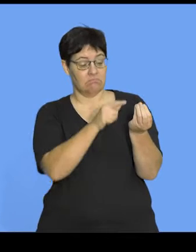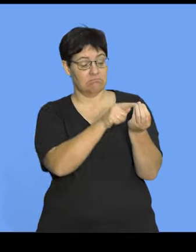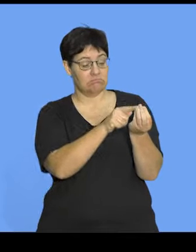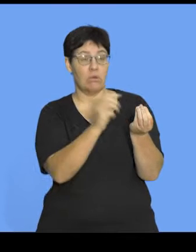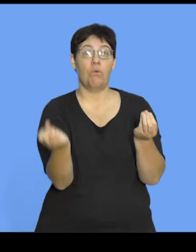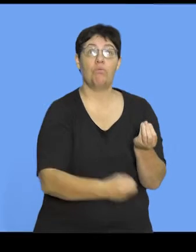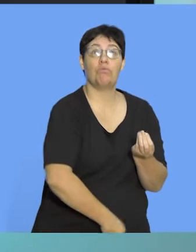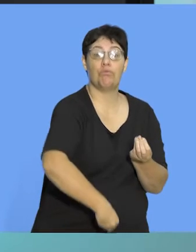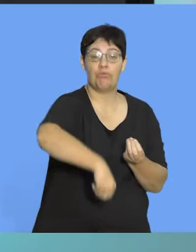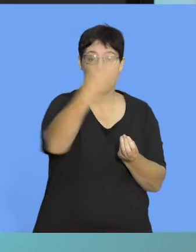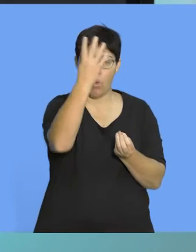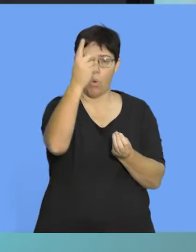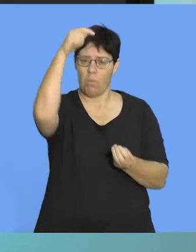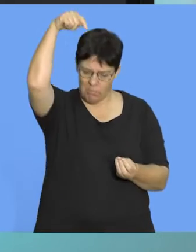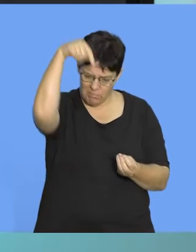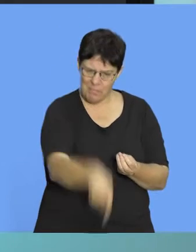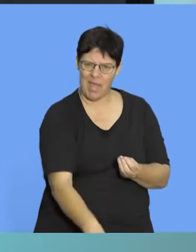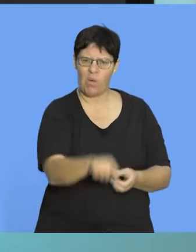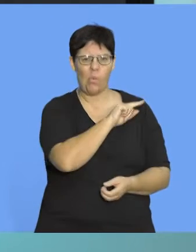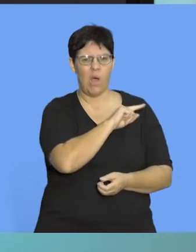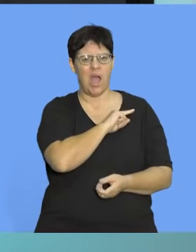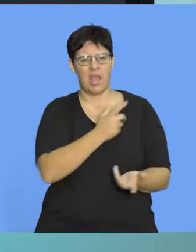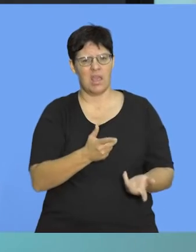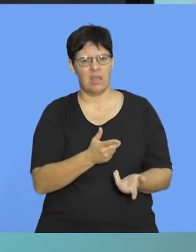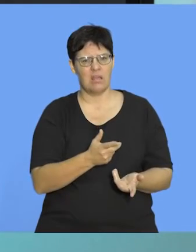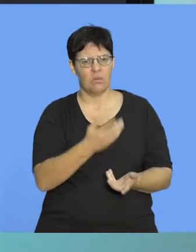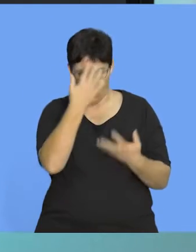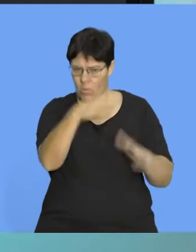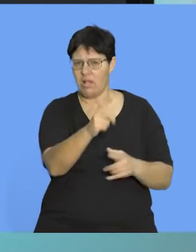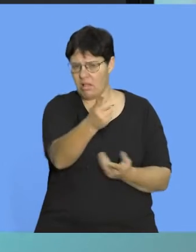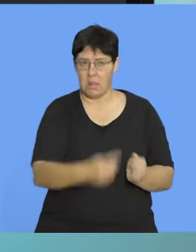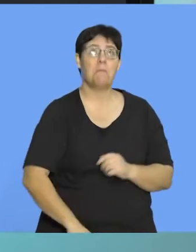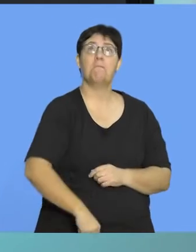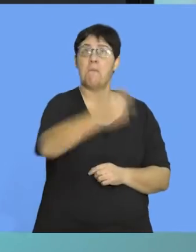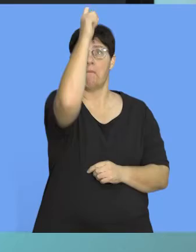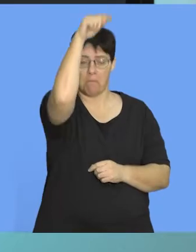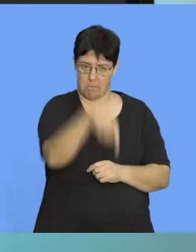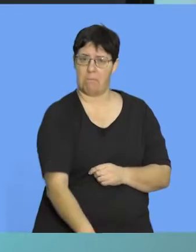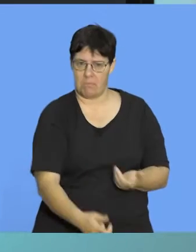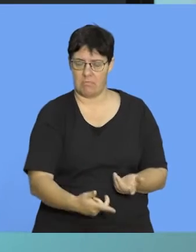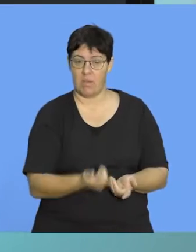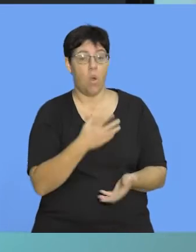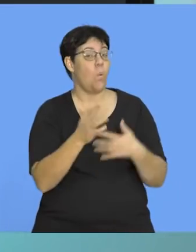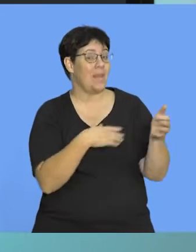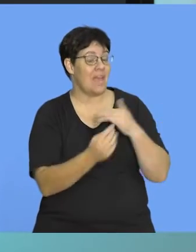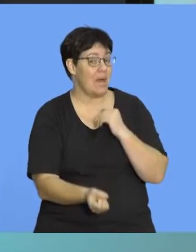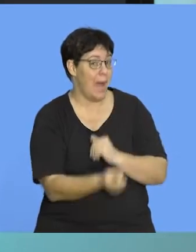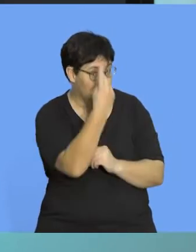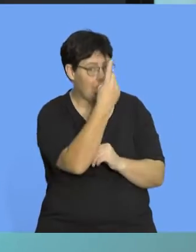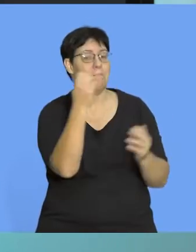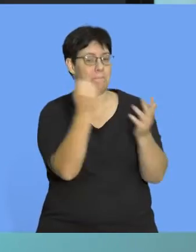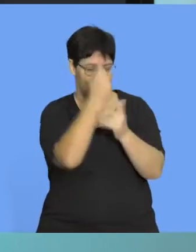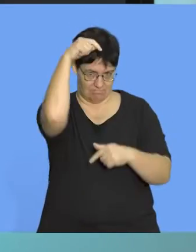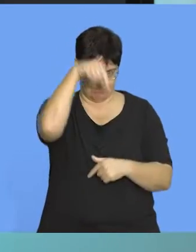the air, come back to Earth? You all know it happens, and you've all heard the saying, what goes up must